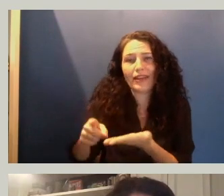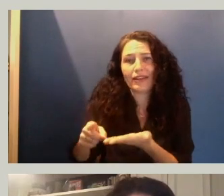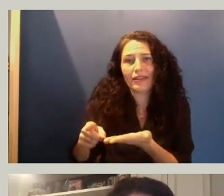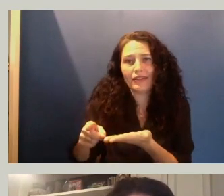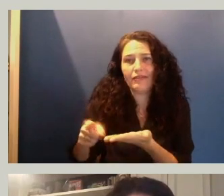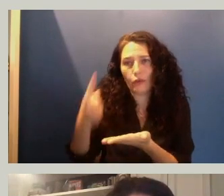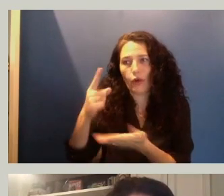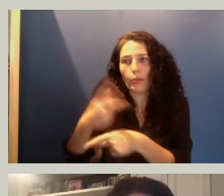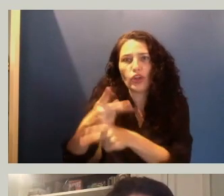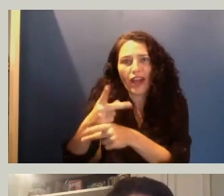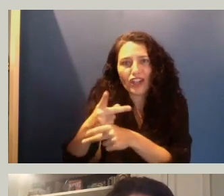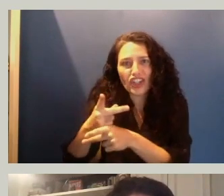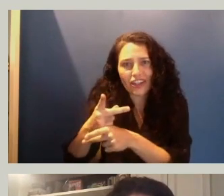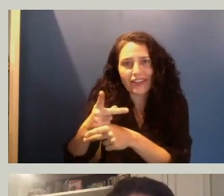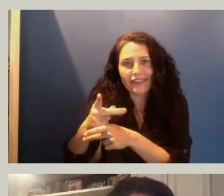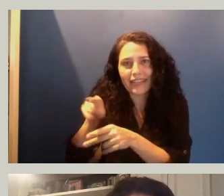expenses